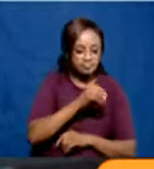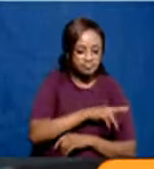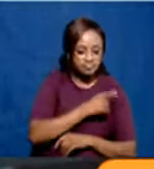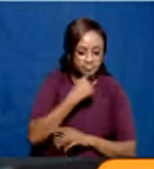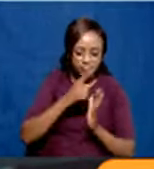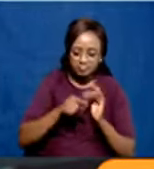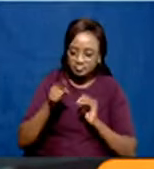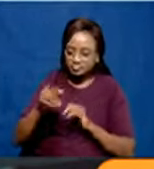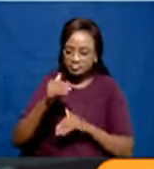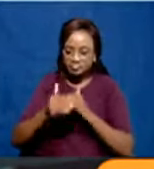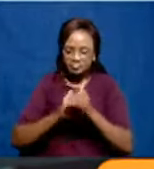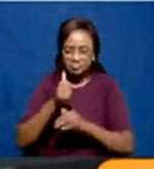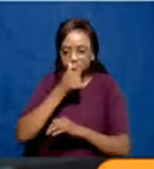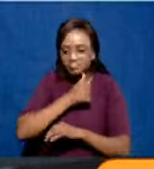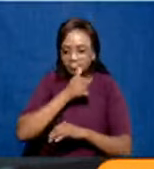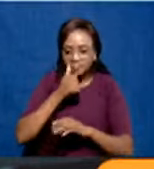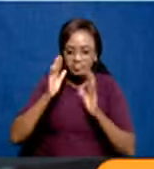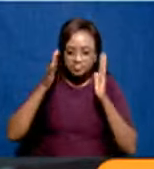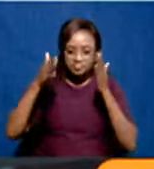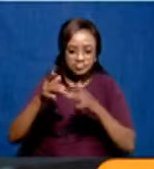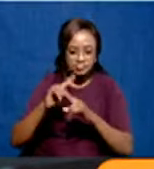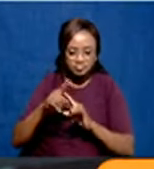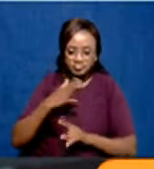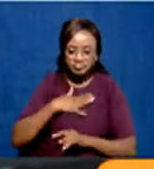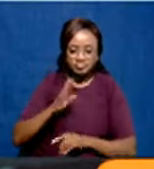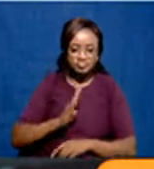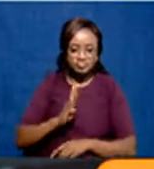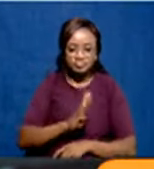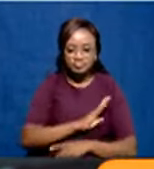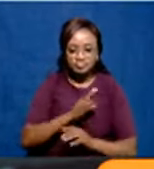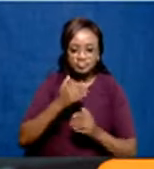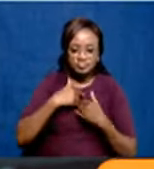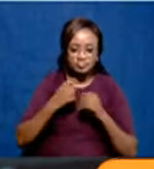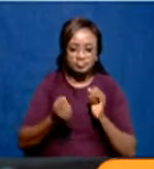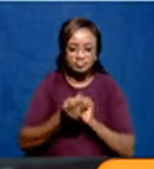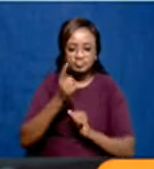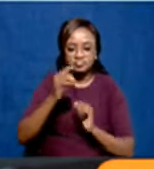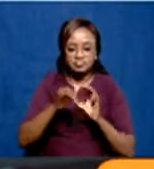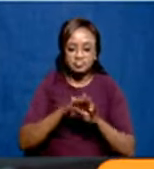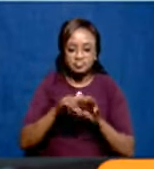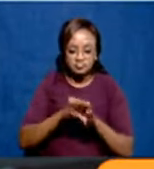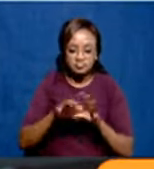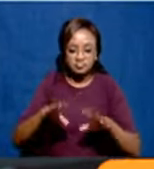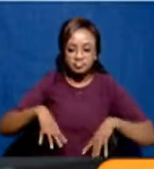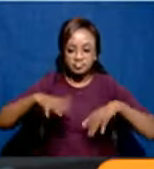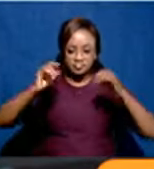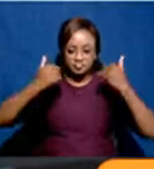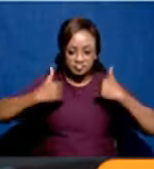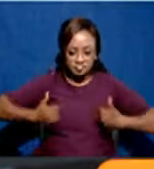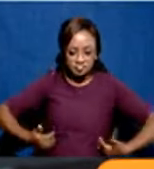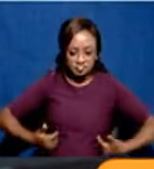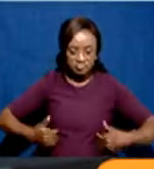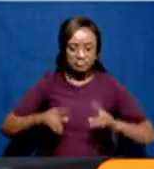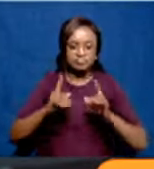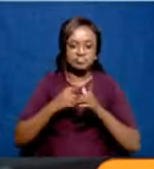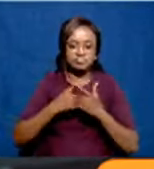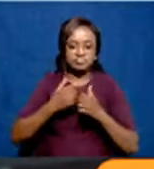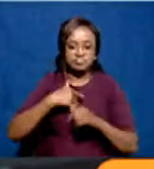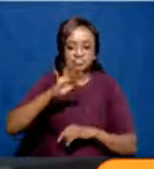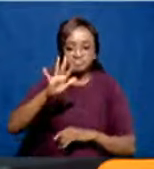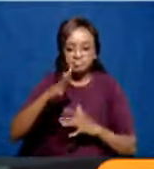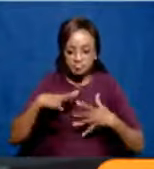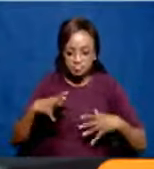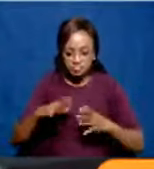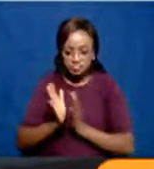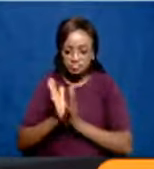want to demystify that. Our board has got 11 members. As the chair, I'm a presidential appointee. Then we have got 5 people who are